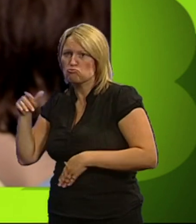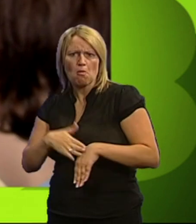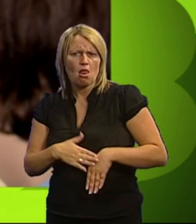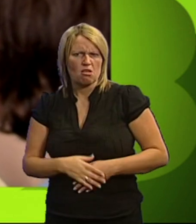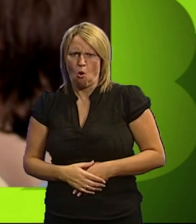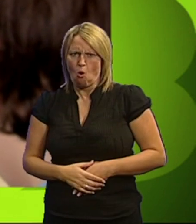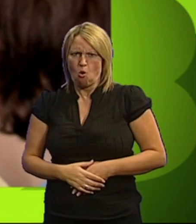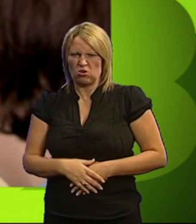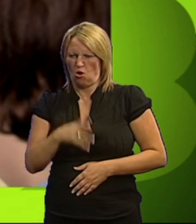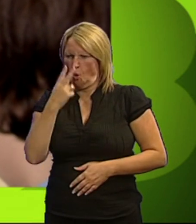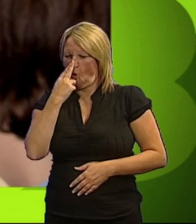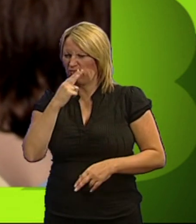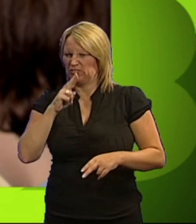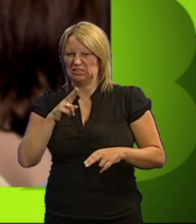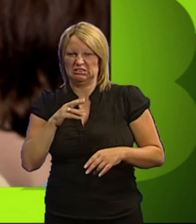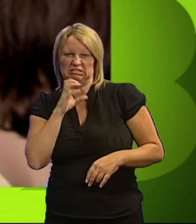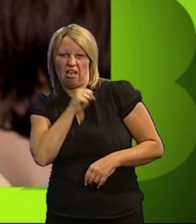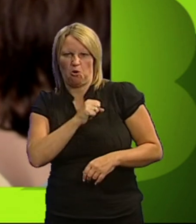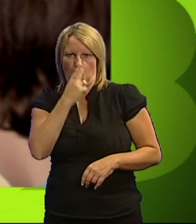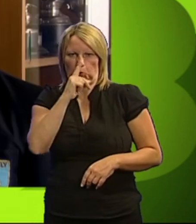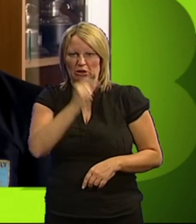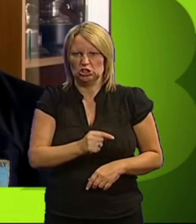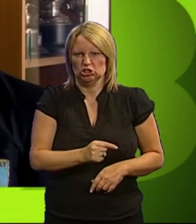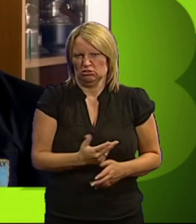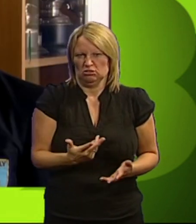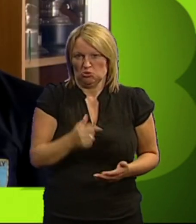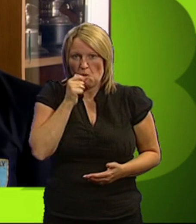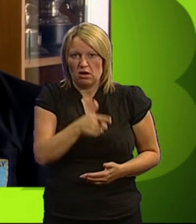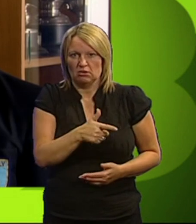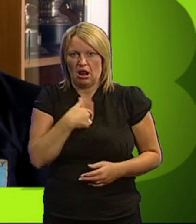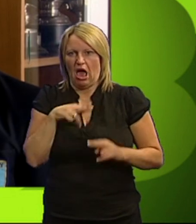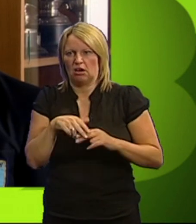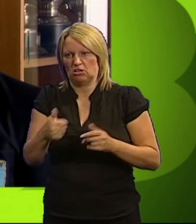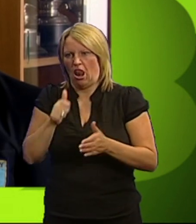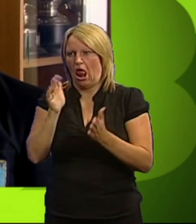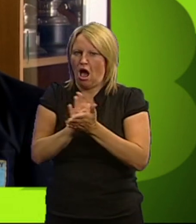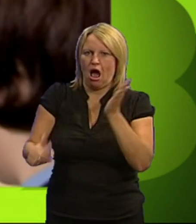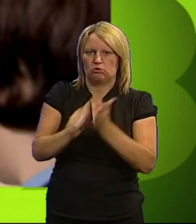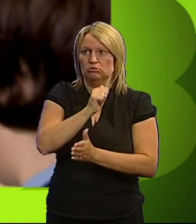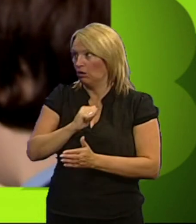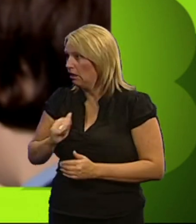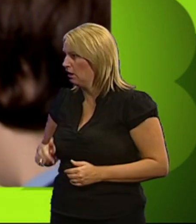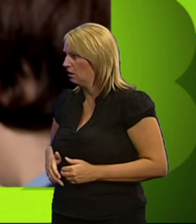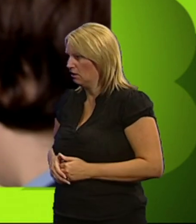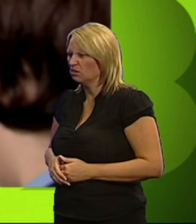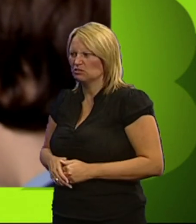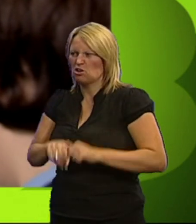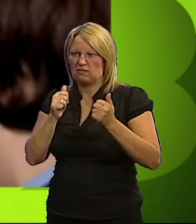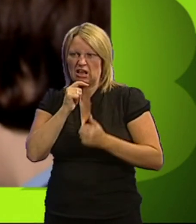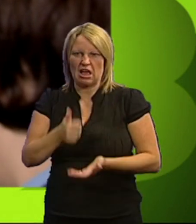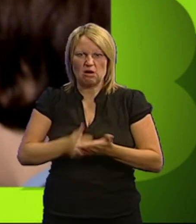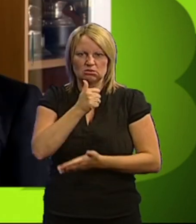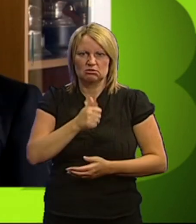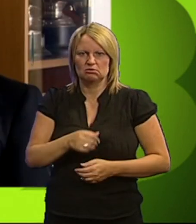Trouble? She's a selfish, heartless old witch. And you know what? I'm glad Dad chucked her out. Really? Yeah, she deserves everything